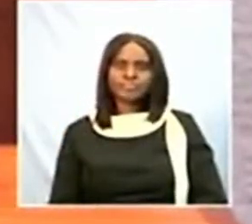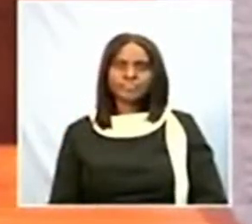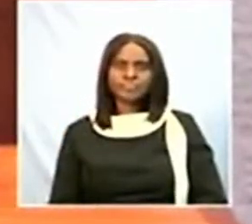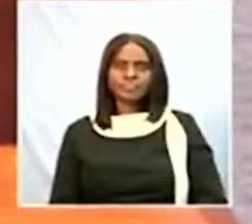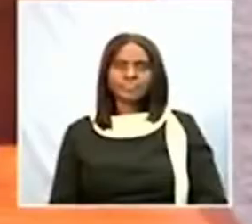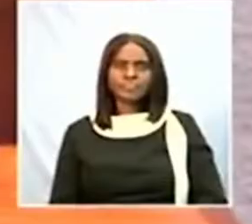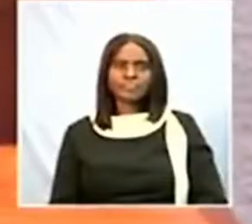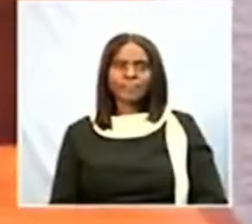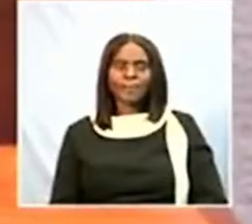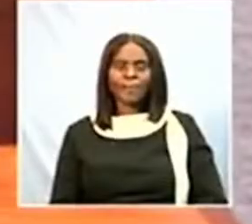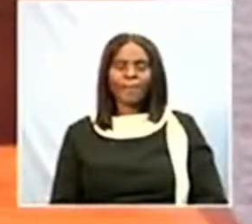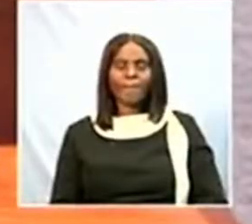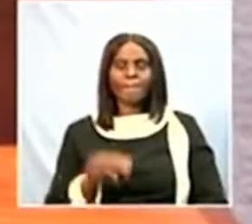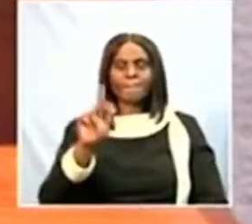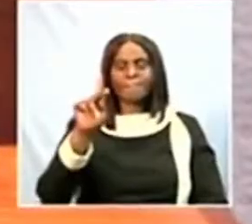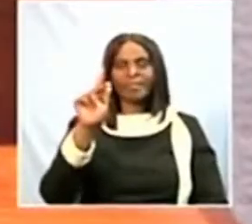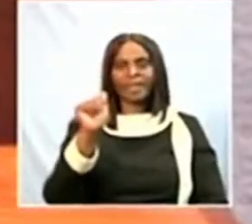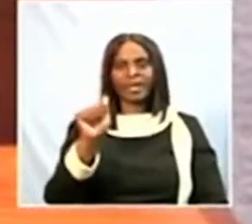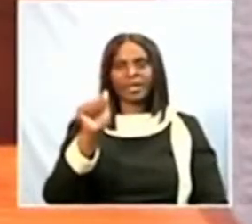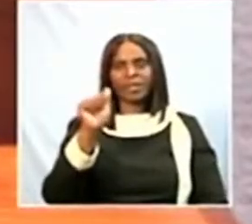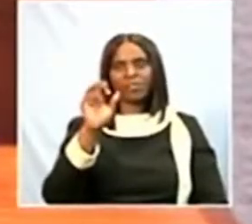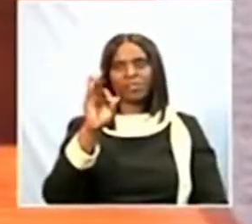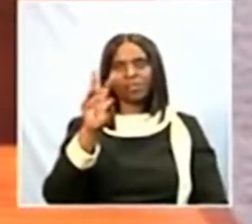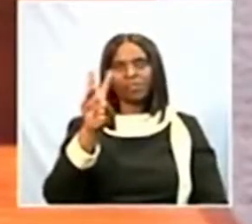Honorable Jackson Kafwanda, Solwezi East Constituency.